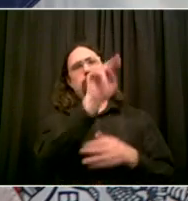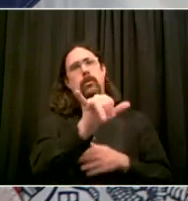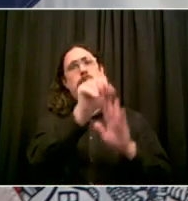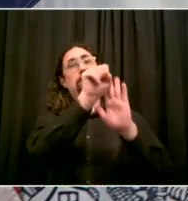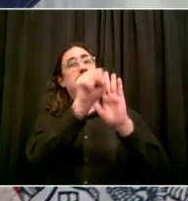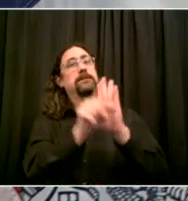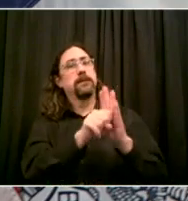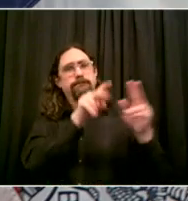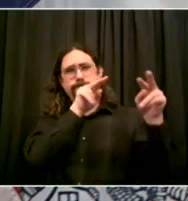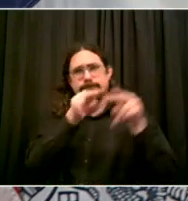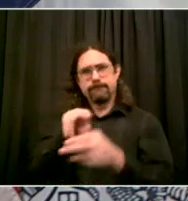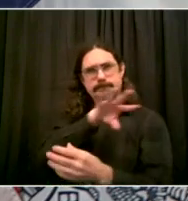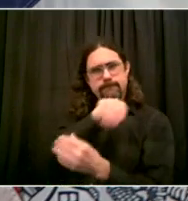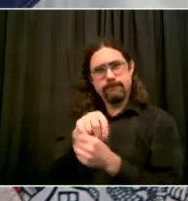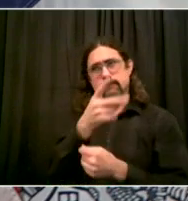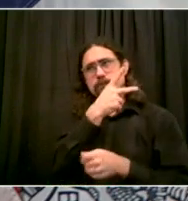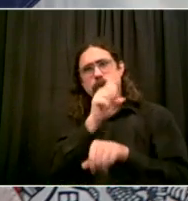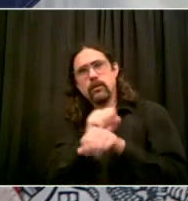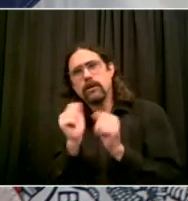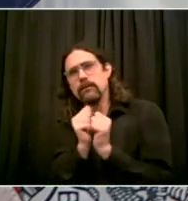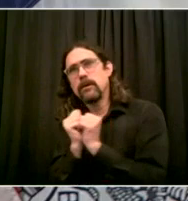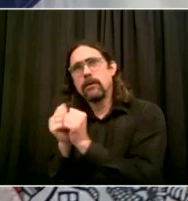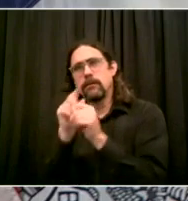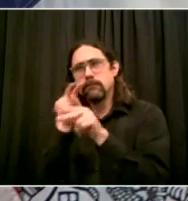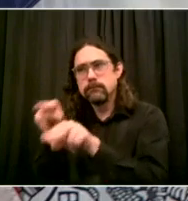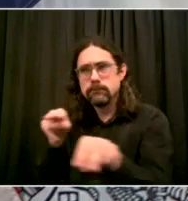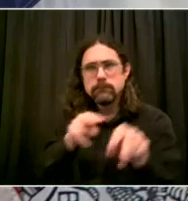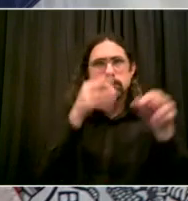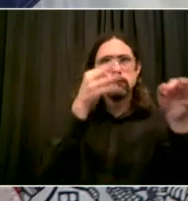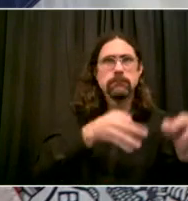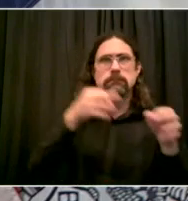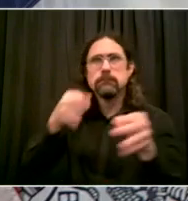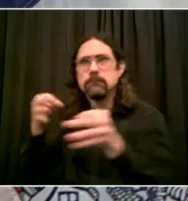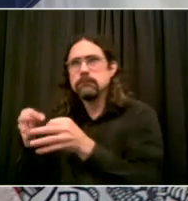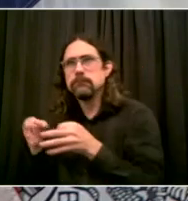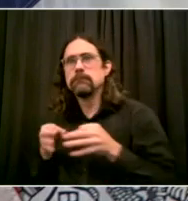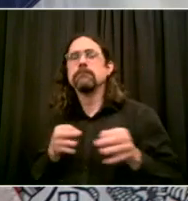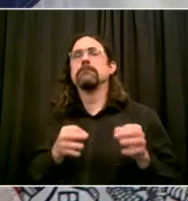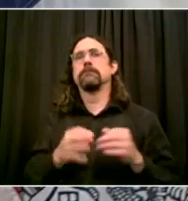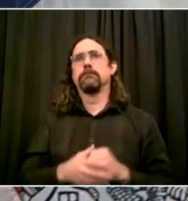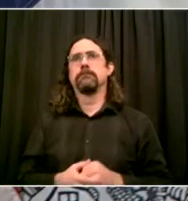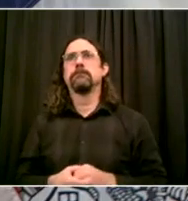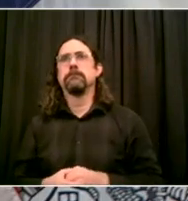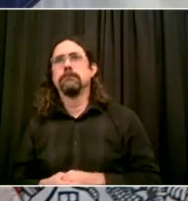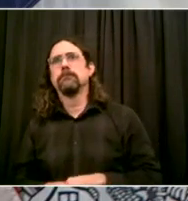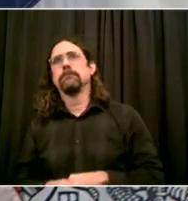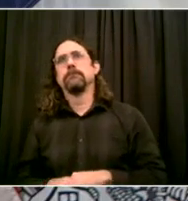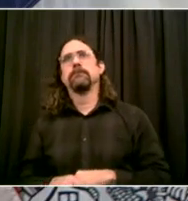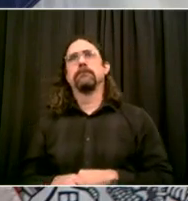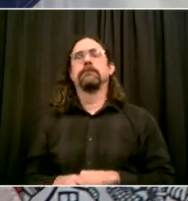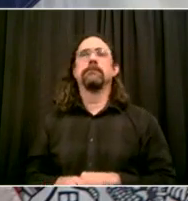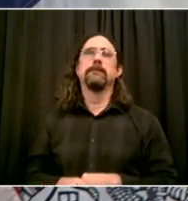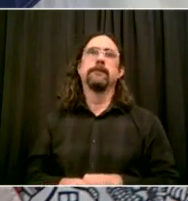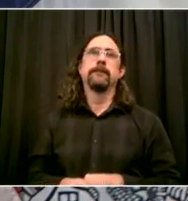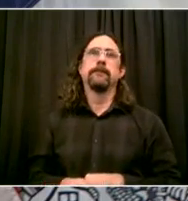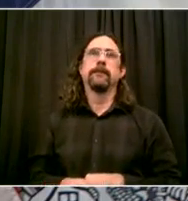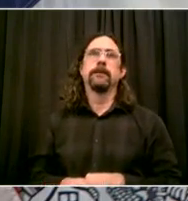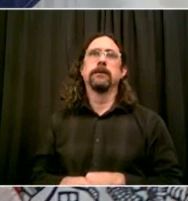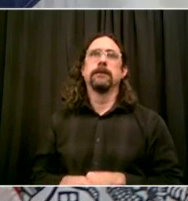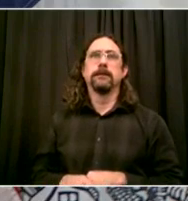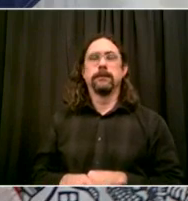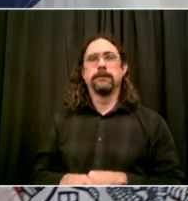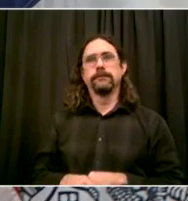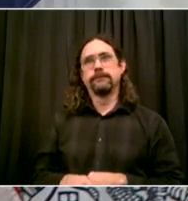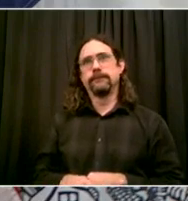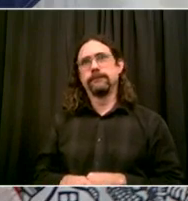is, where are we this minute in terms of our ability to move forward as a city? What kind of trajectory on?